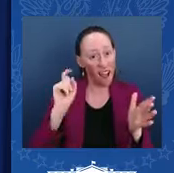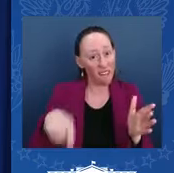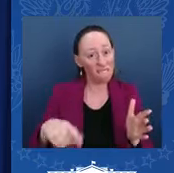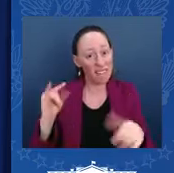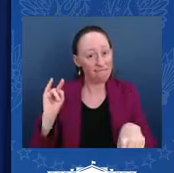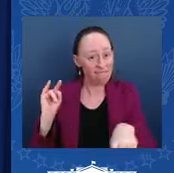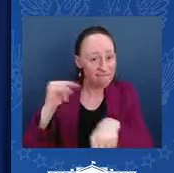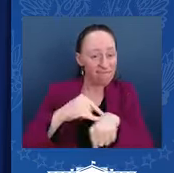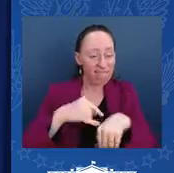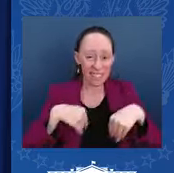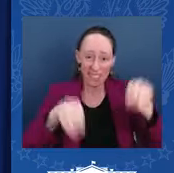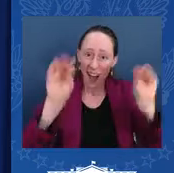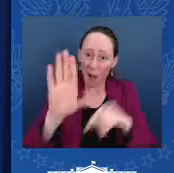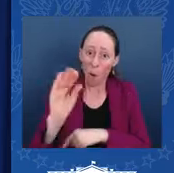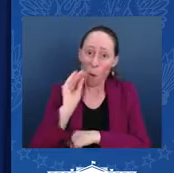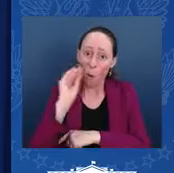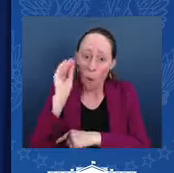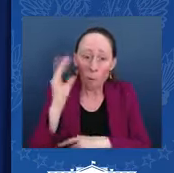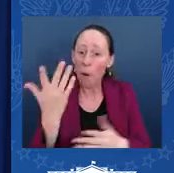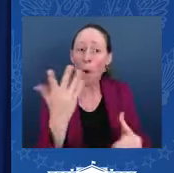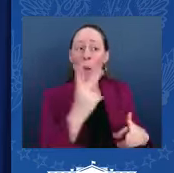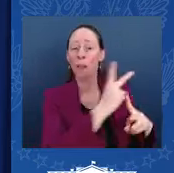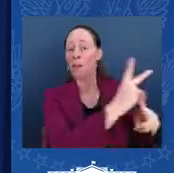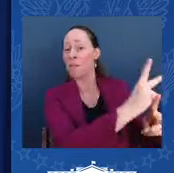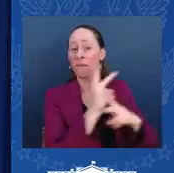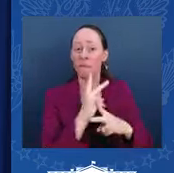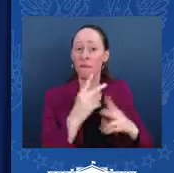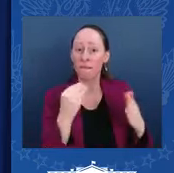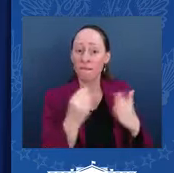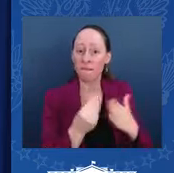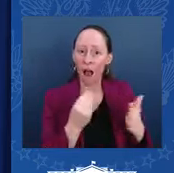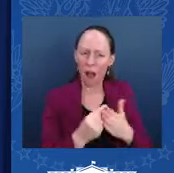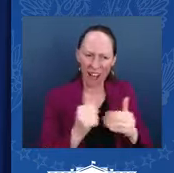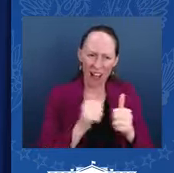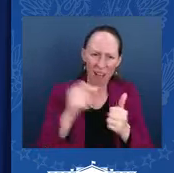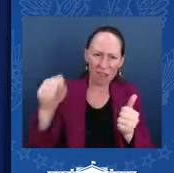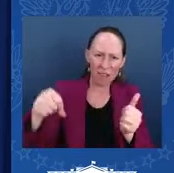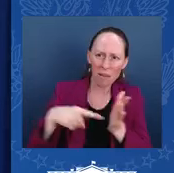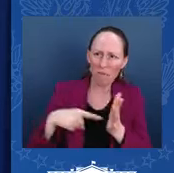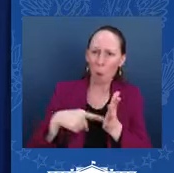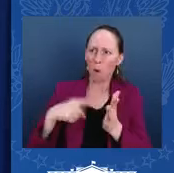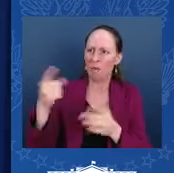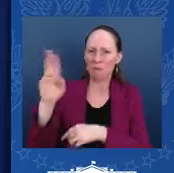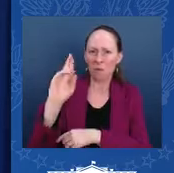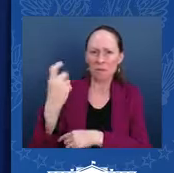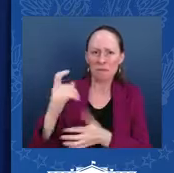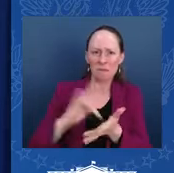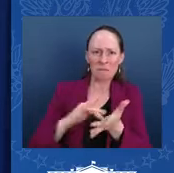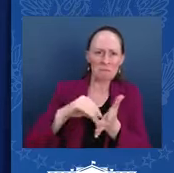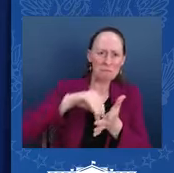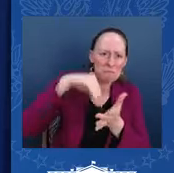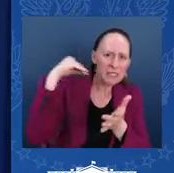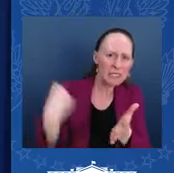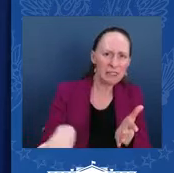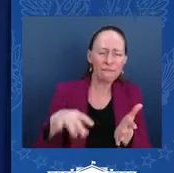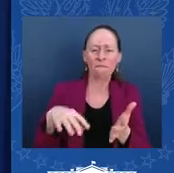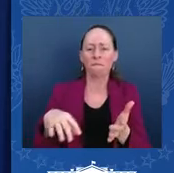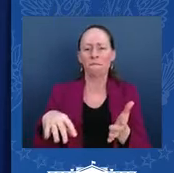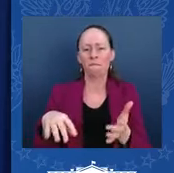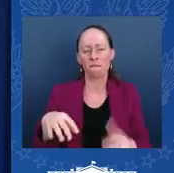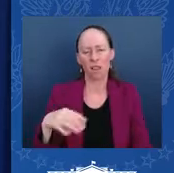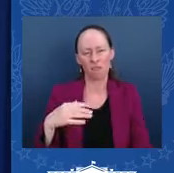prescriptions? Prescription drugs are so damn high. And you find out a big reason why you're lying awake at night and